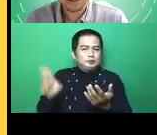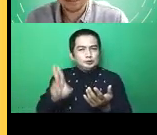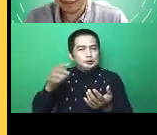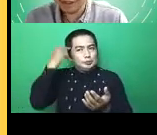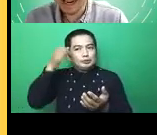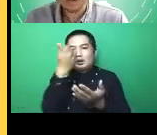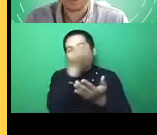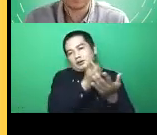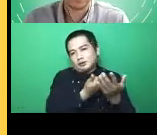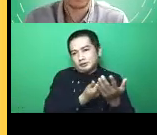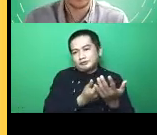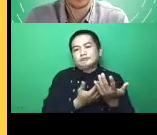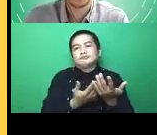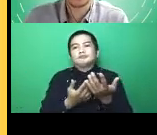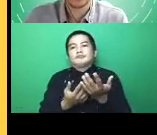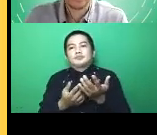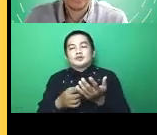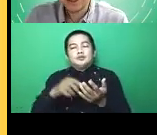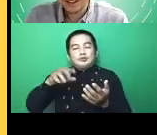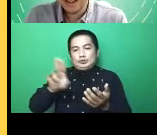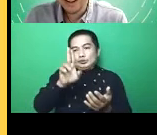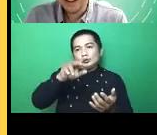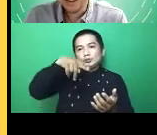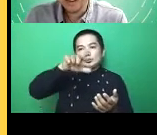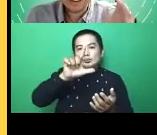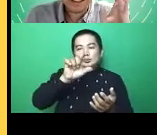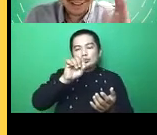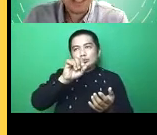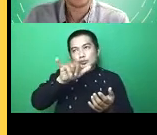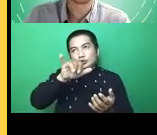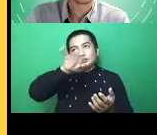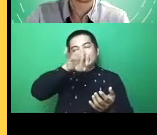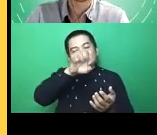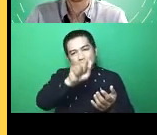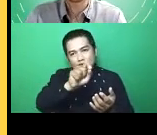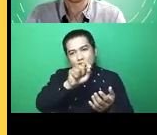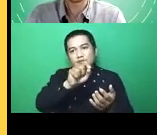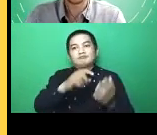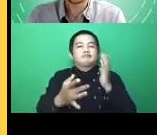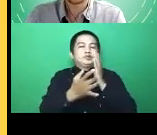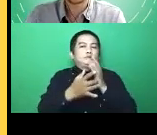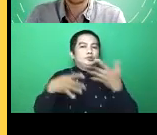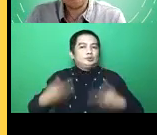where they've printed characters using Polyjet technology. It's really amazing.